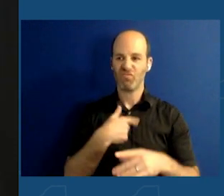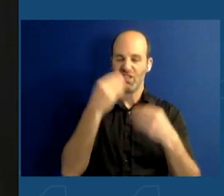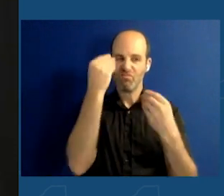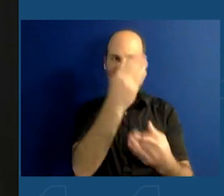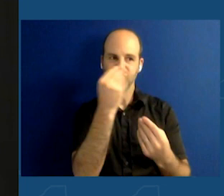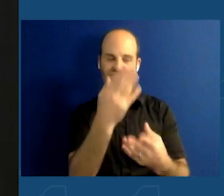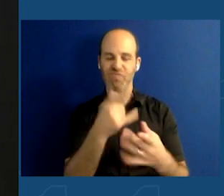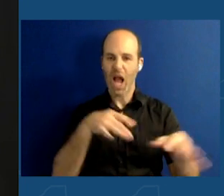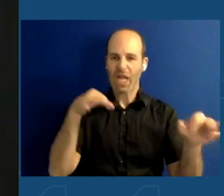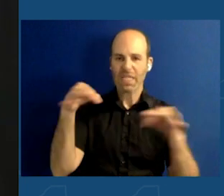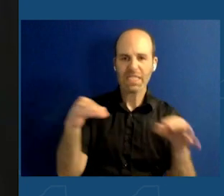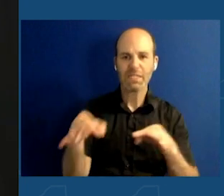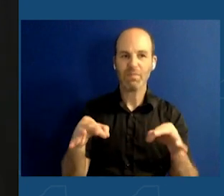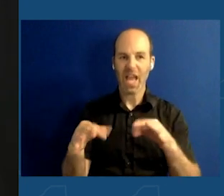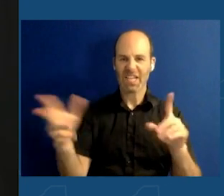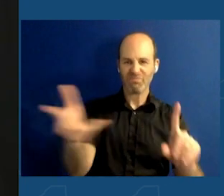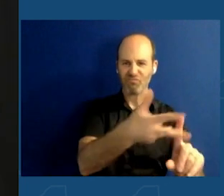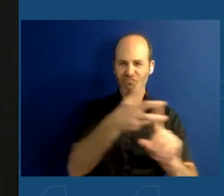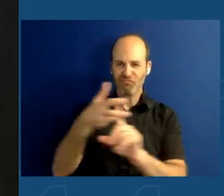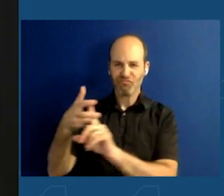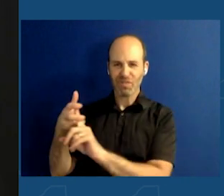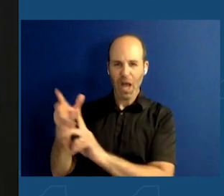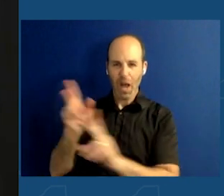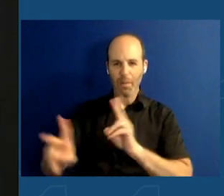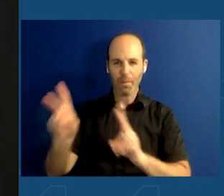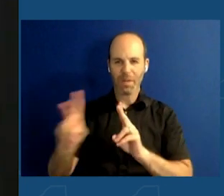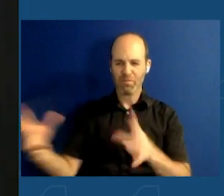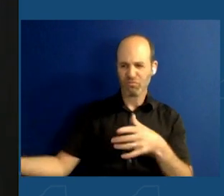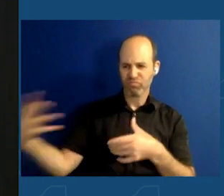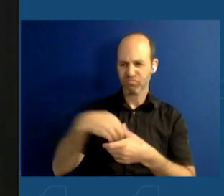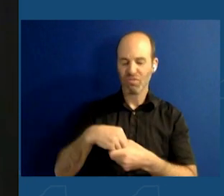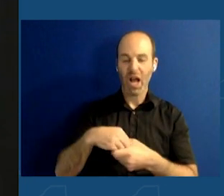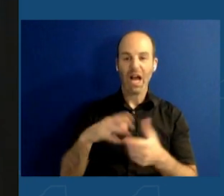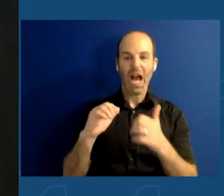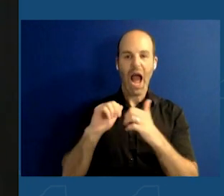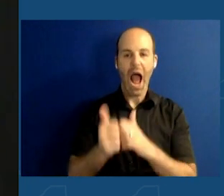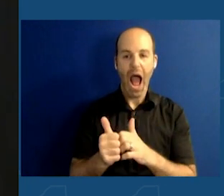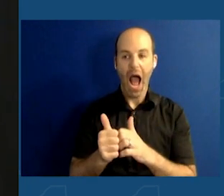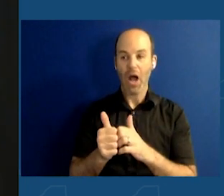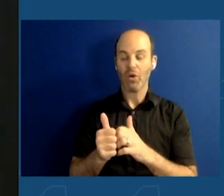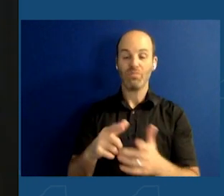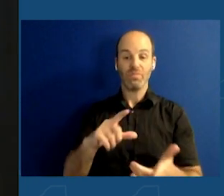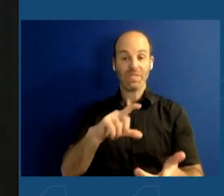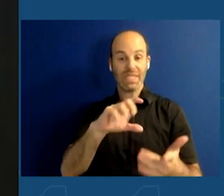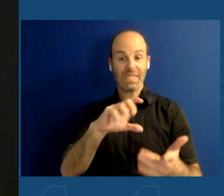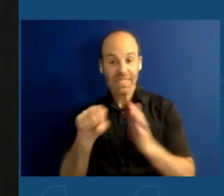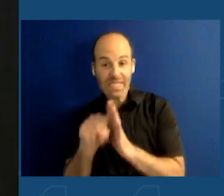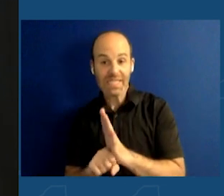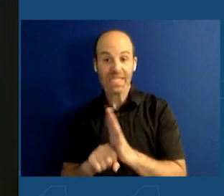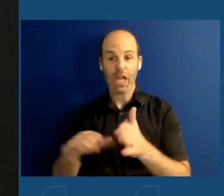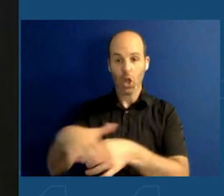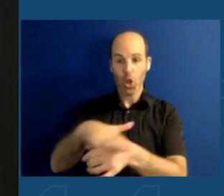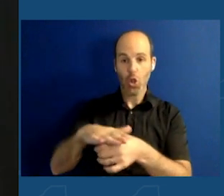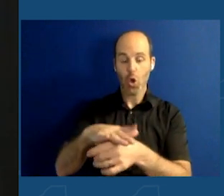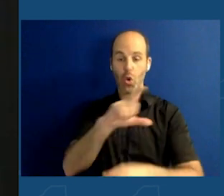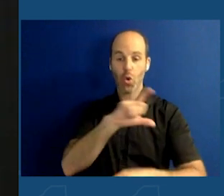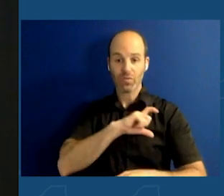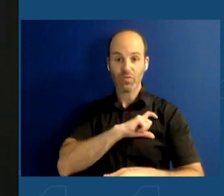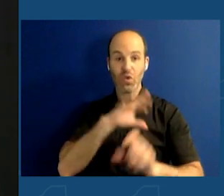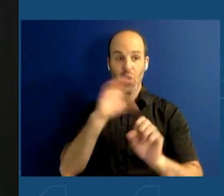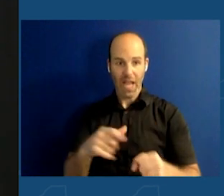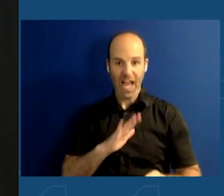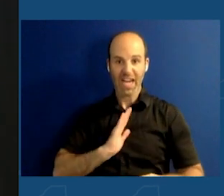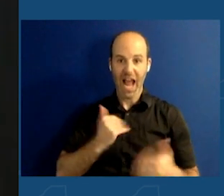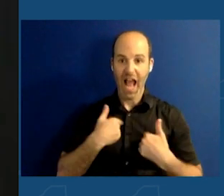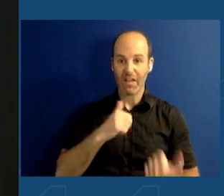what we can bring to try and help state and local law enforcement officers every day. It's not limited to New York, as the